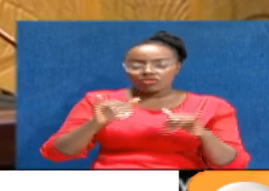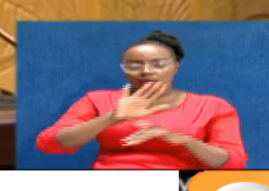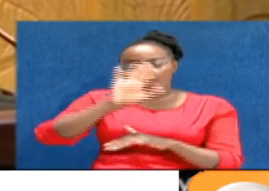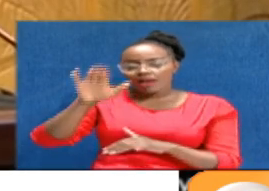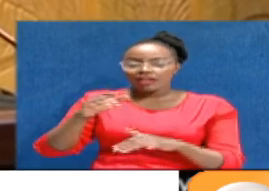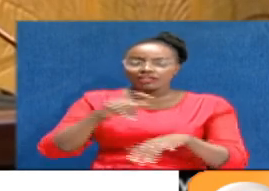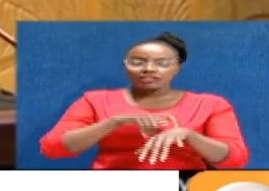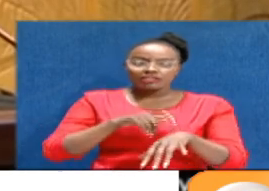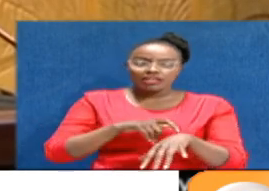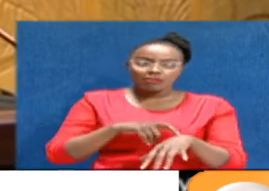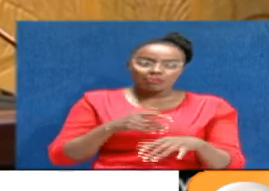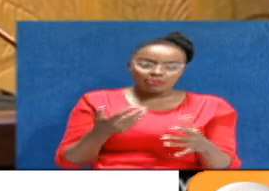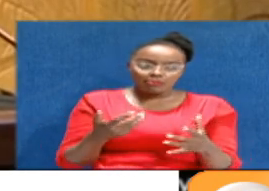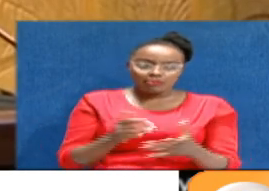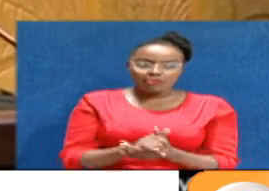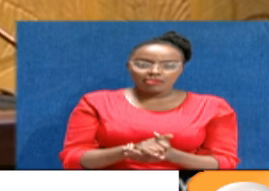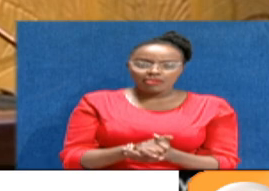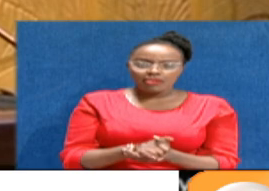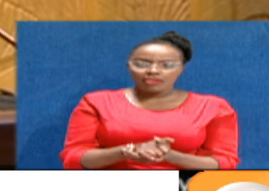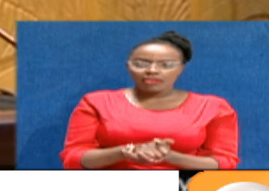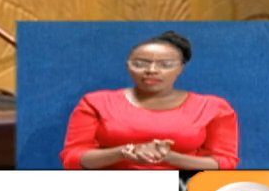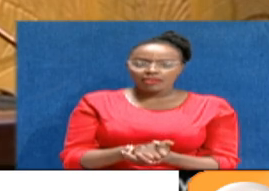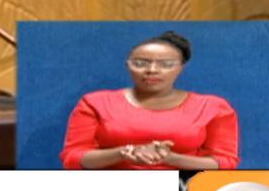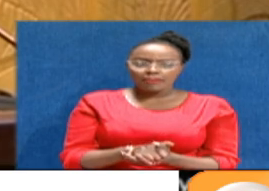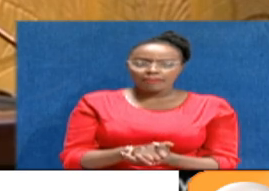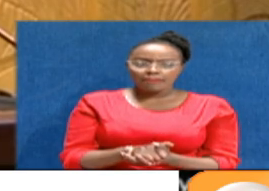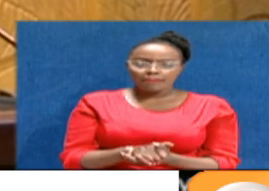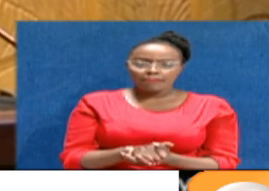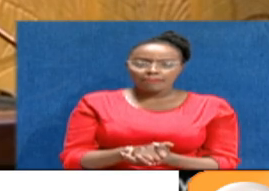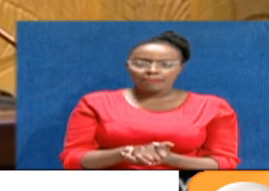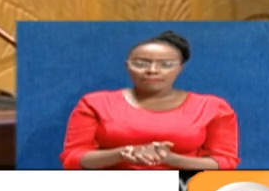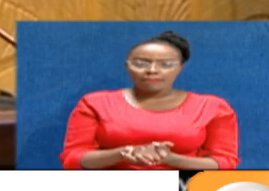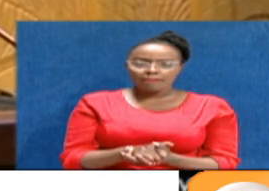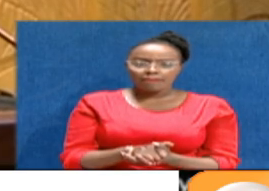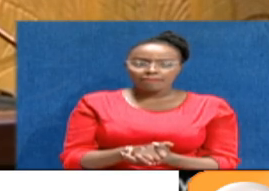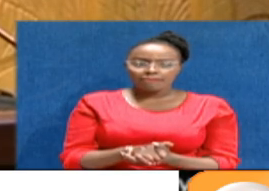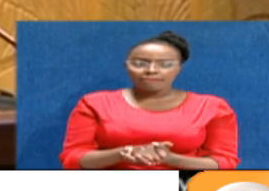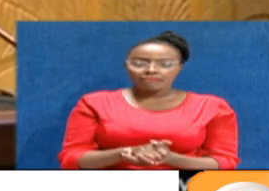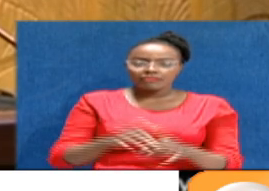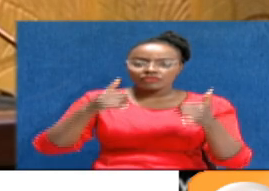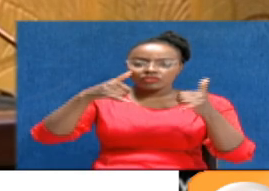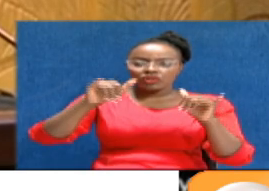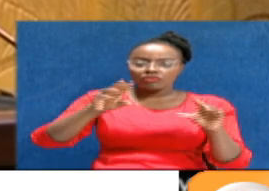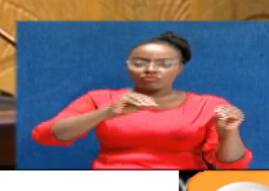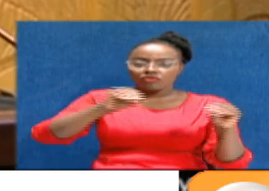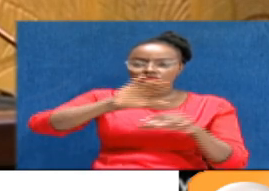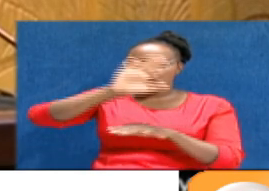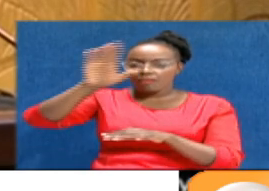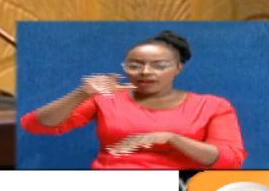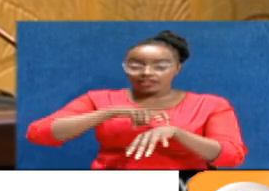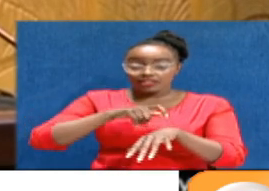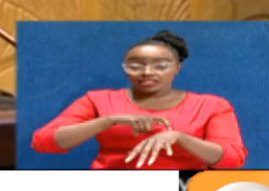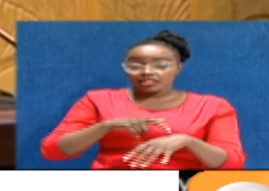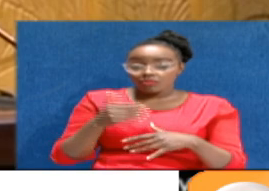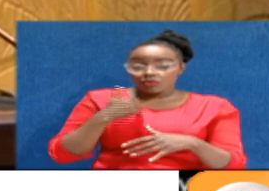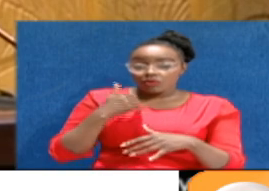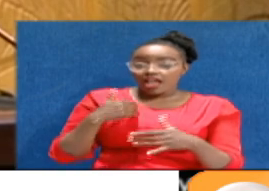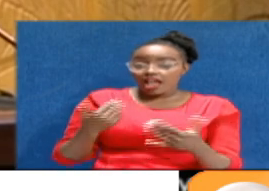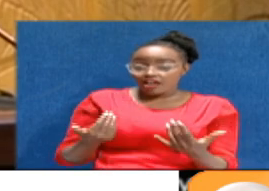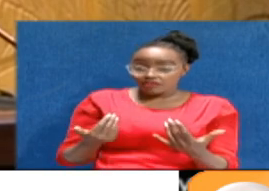or throw them off wood. The bus. We'll try and get back there when we have